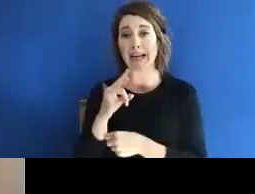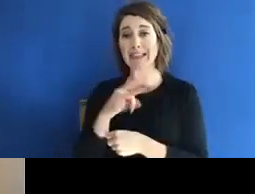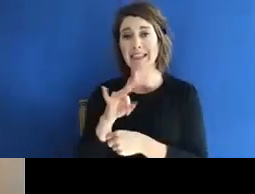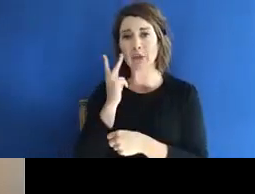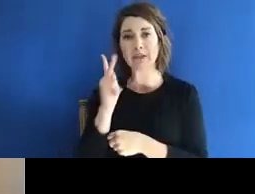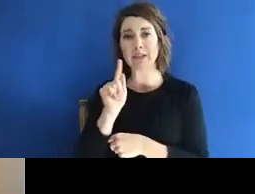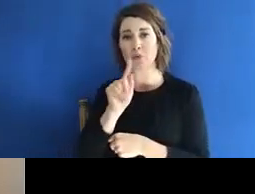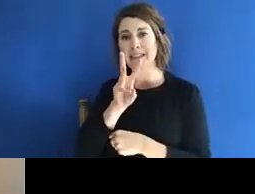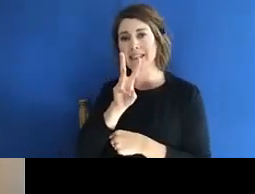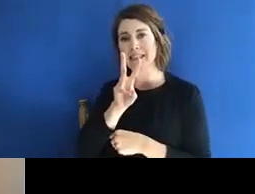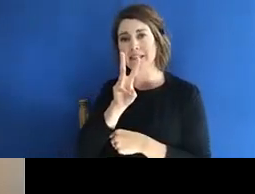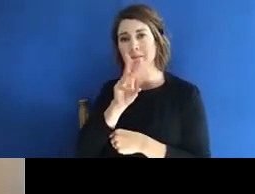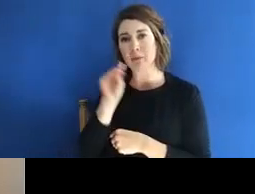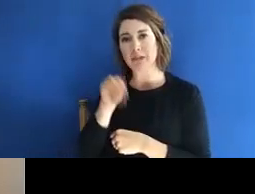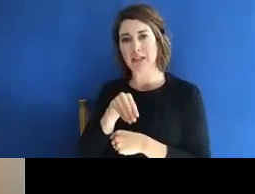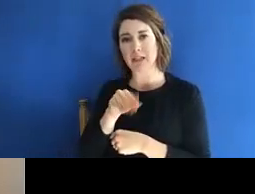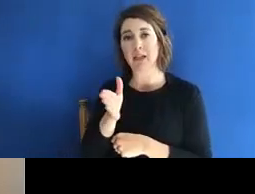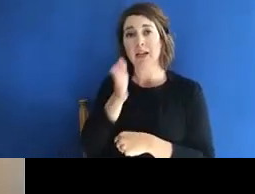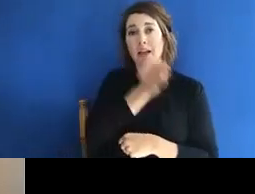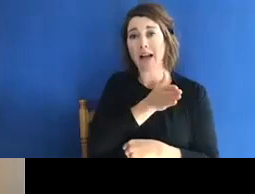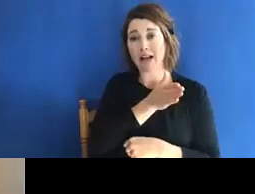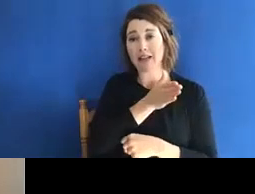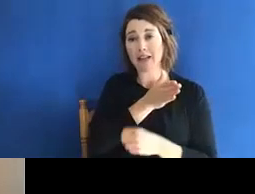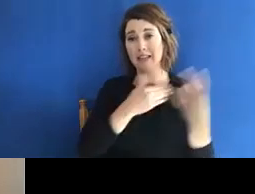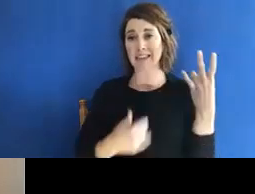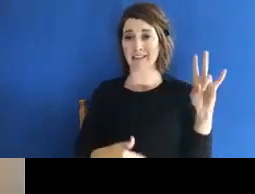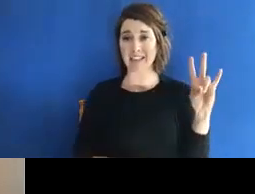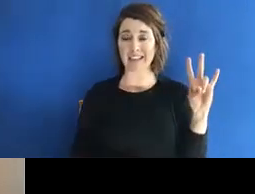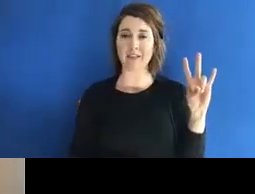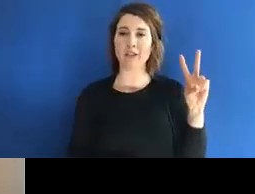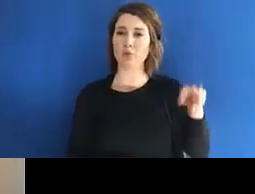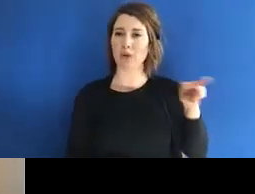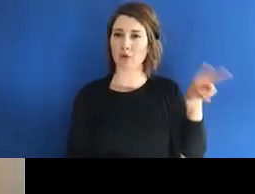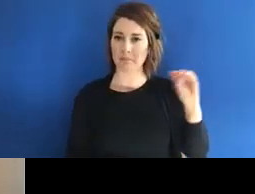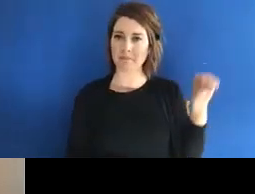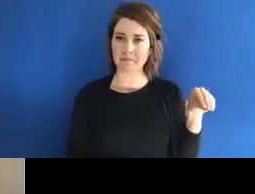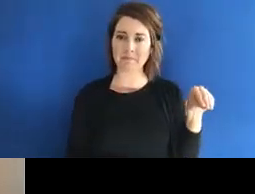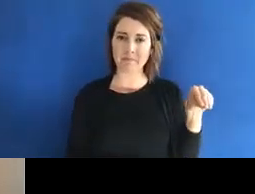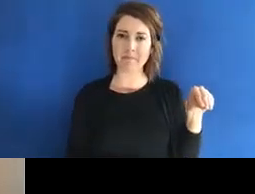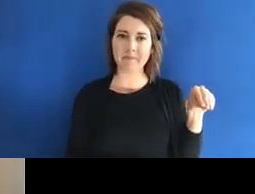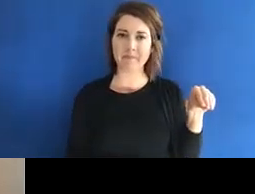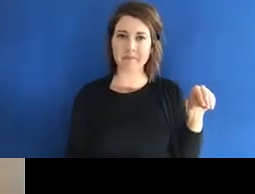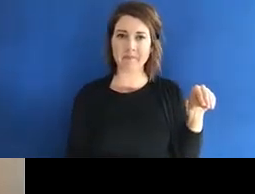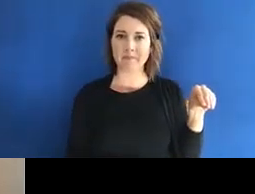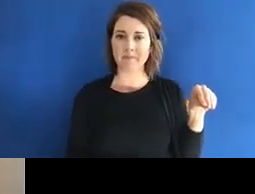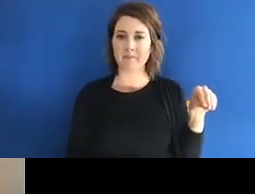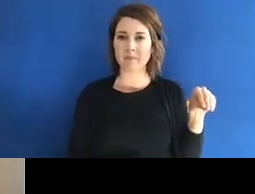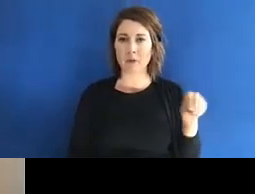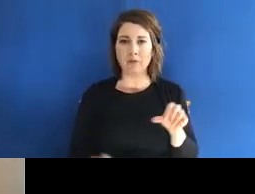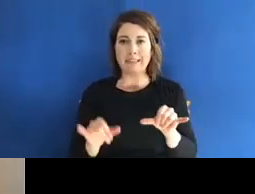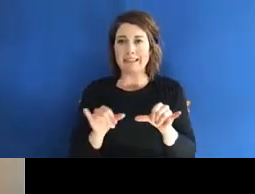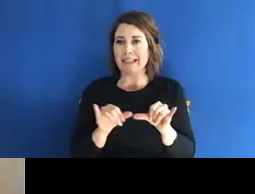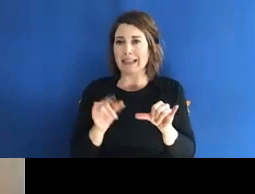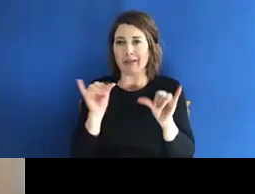26%. And in program year 17, it was just about 22%. So just like the measurable skill gains rate,